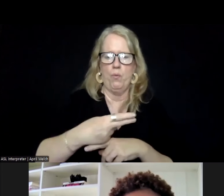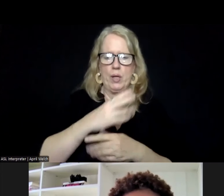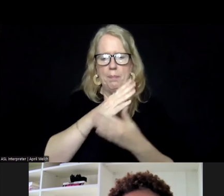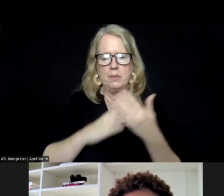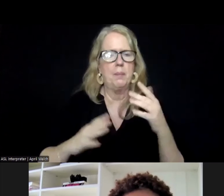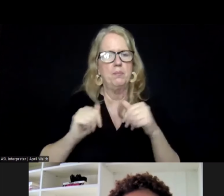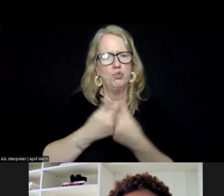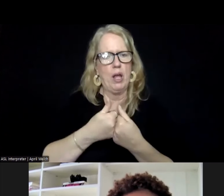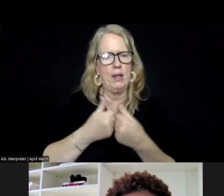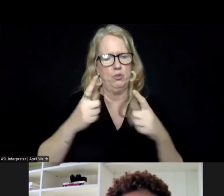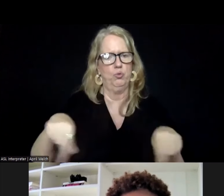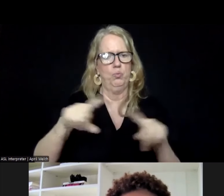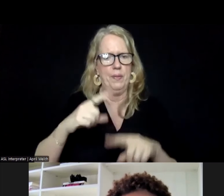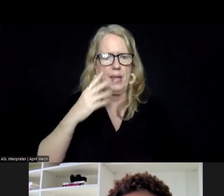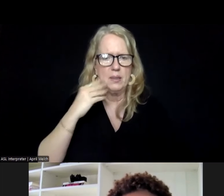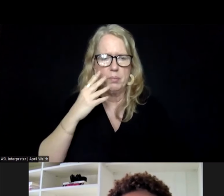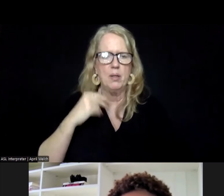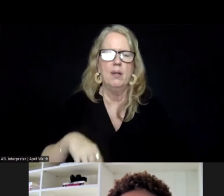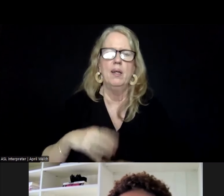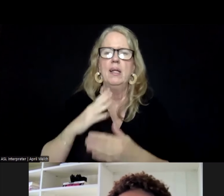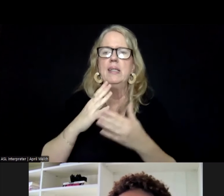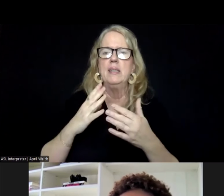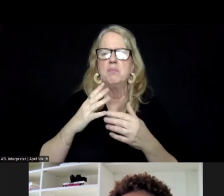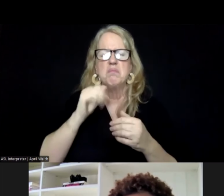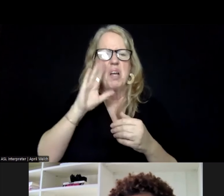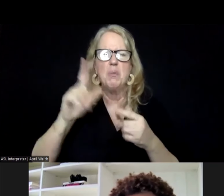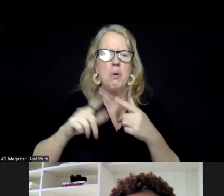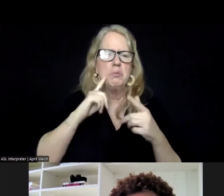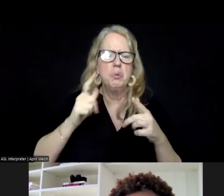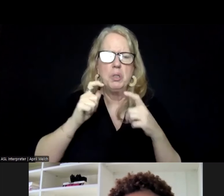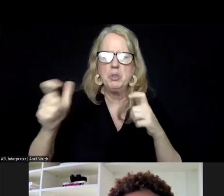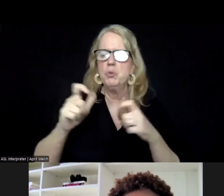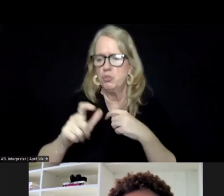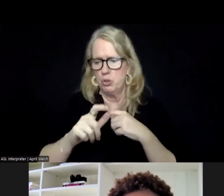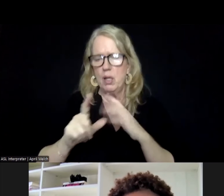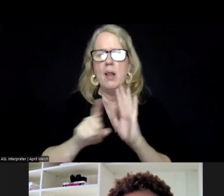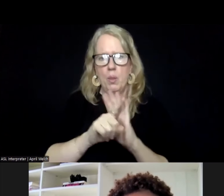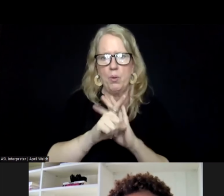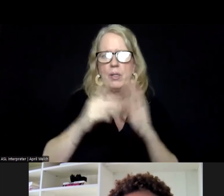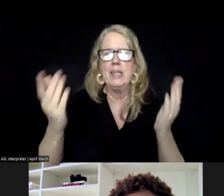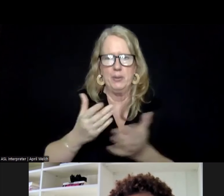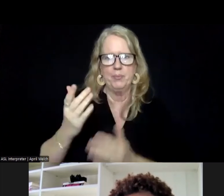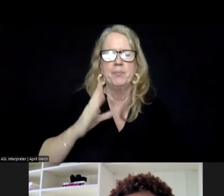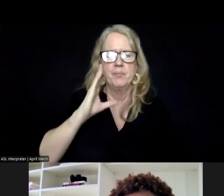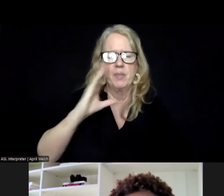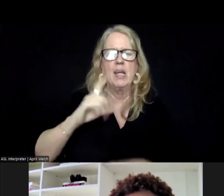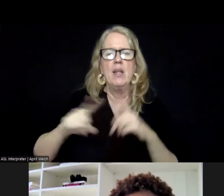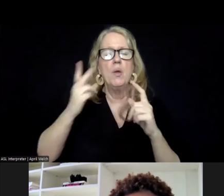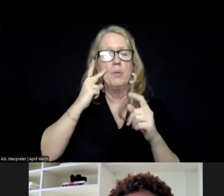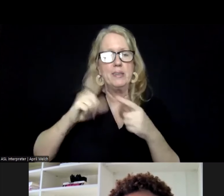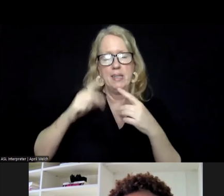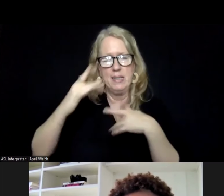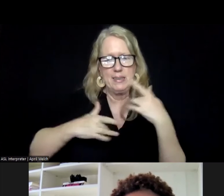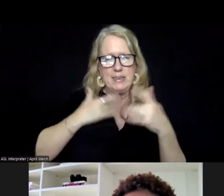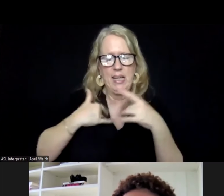were experiencing. Prototype sites, I won't do a huge spoiler alert here because Cal's going to talk about an exciting